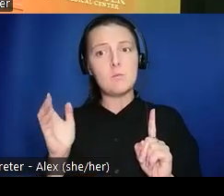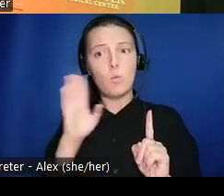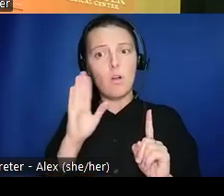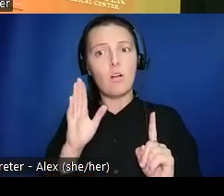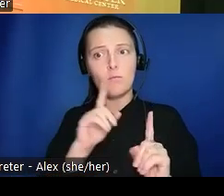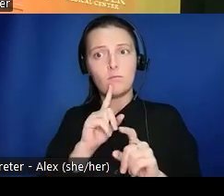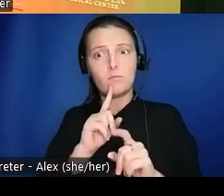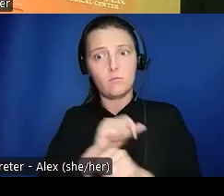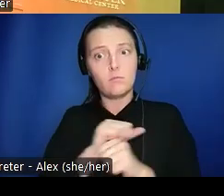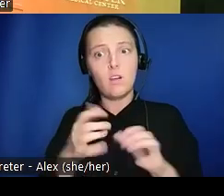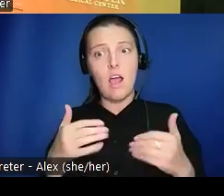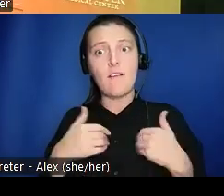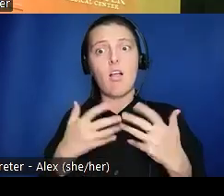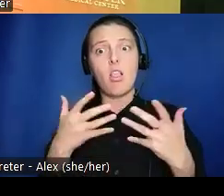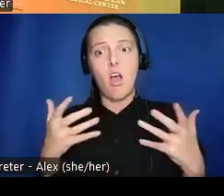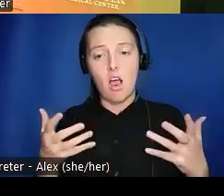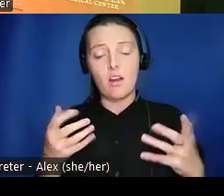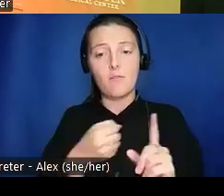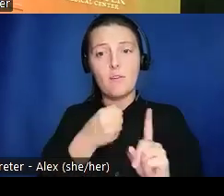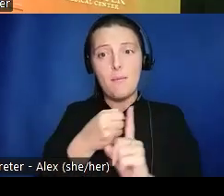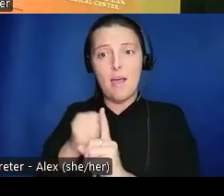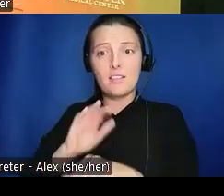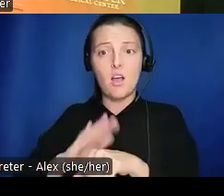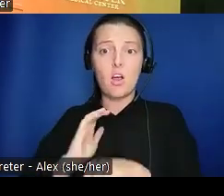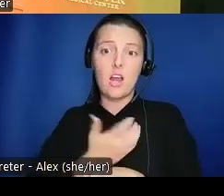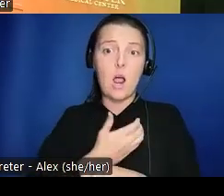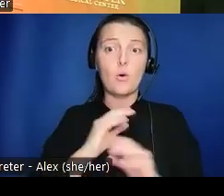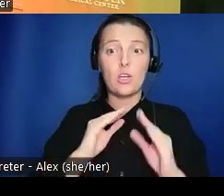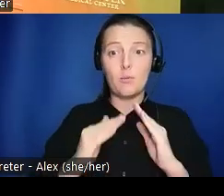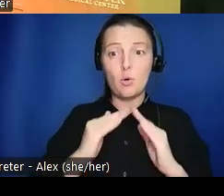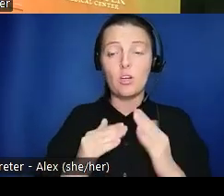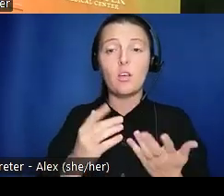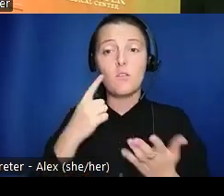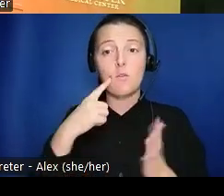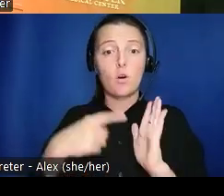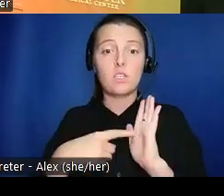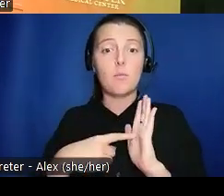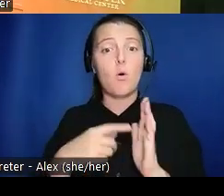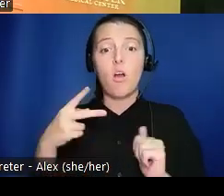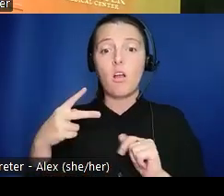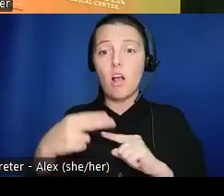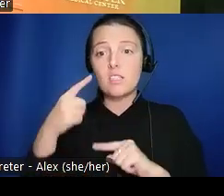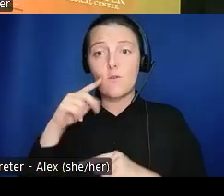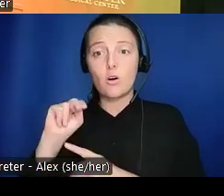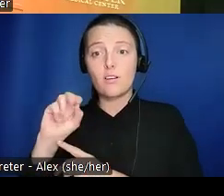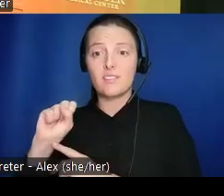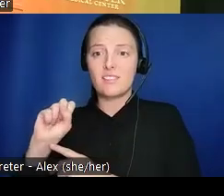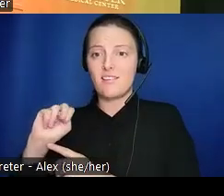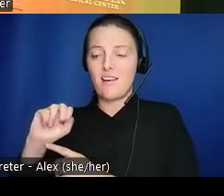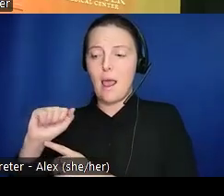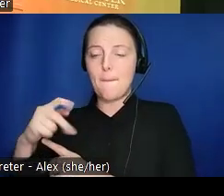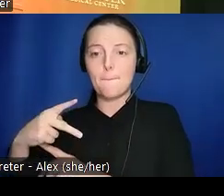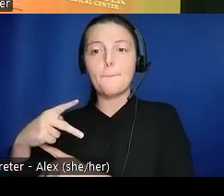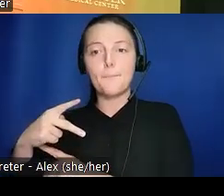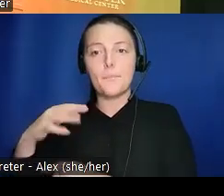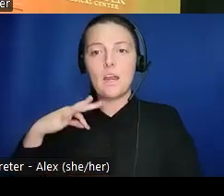community, whether we talk about like cuts in SNAP benefits or cuts to health insurance